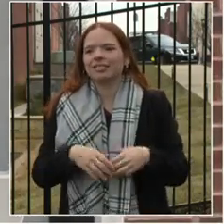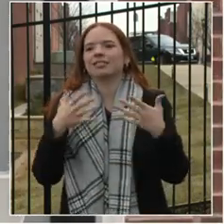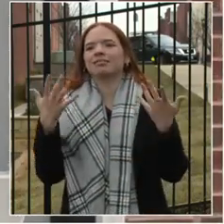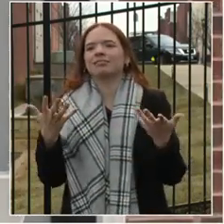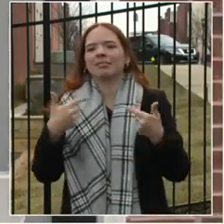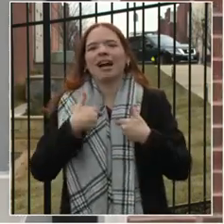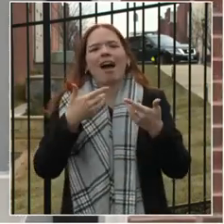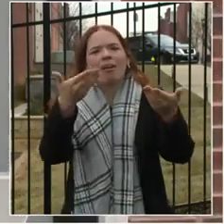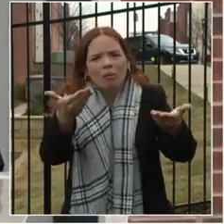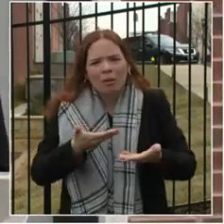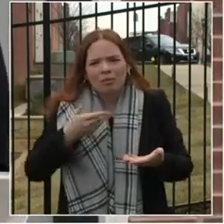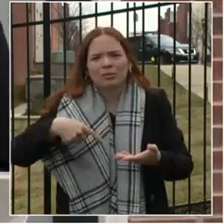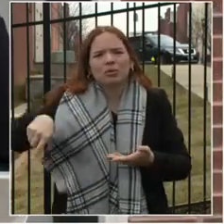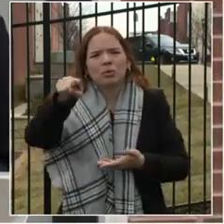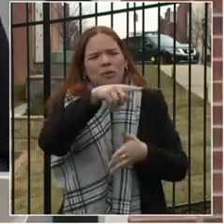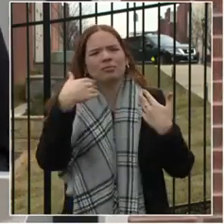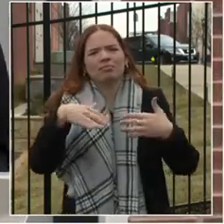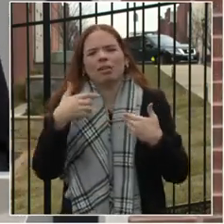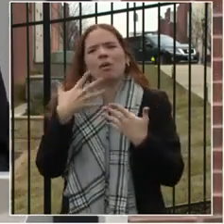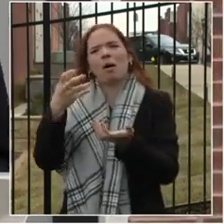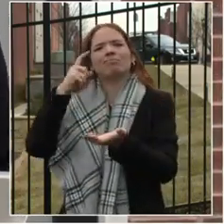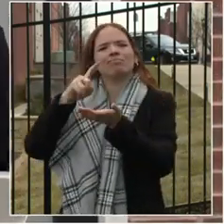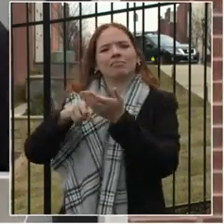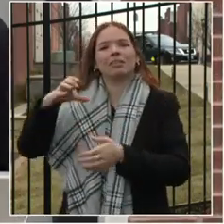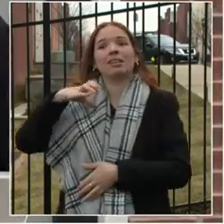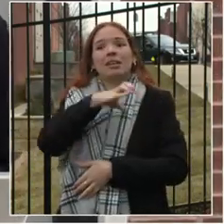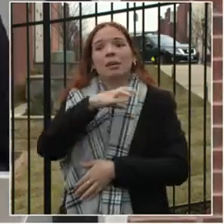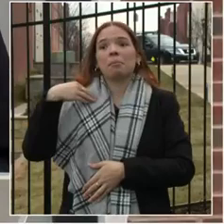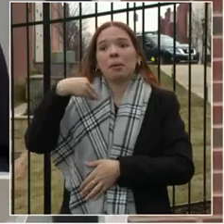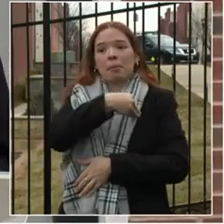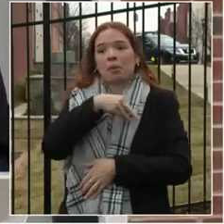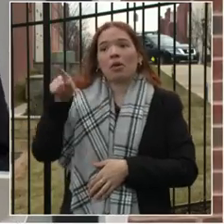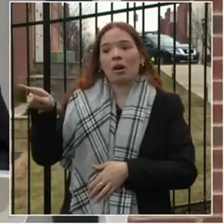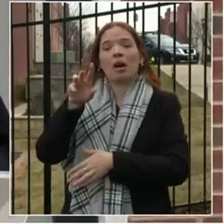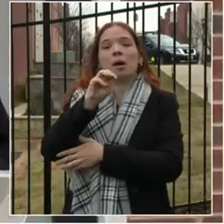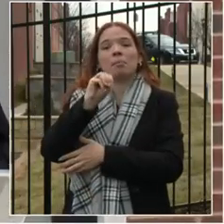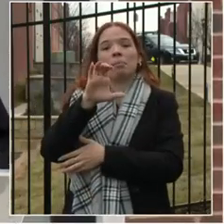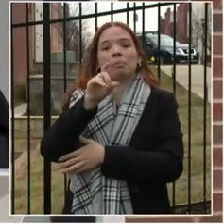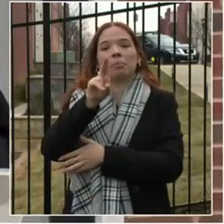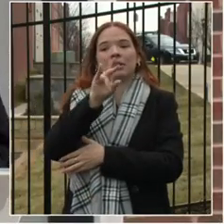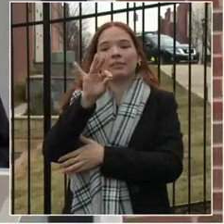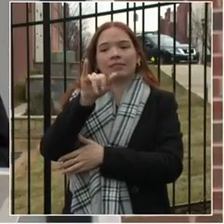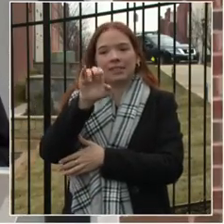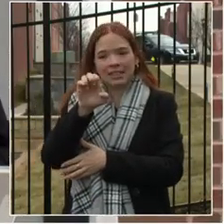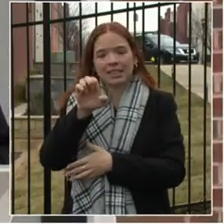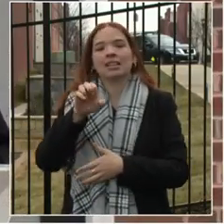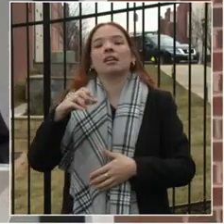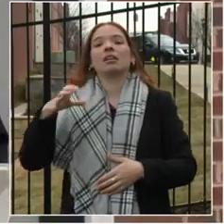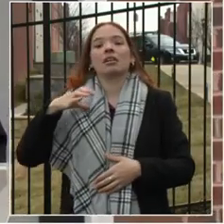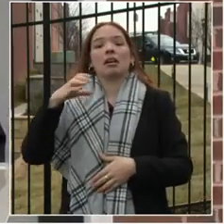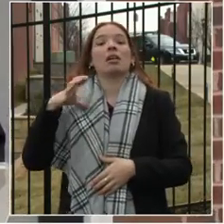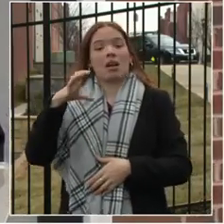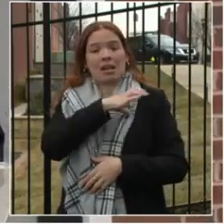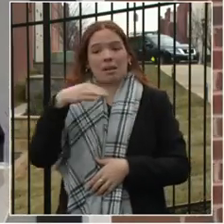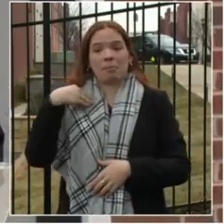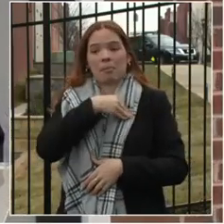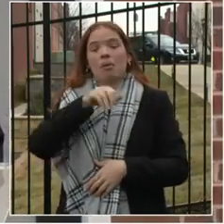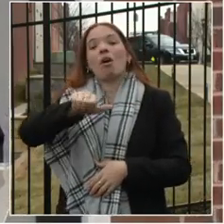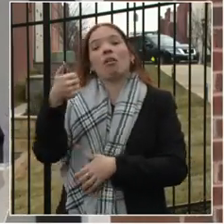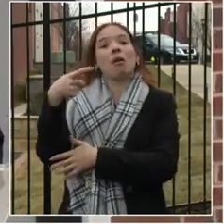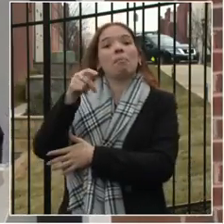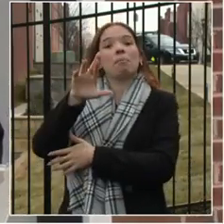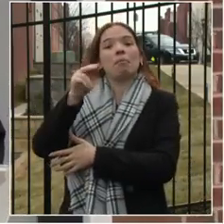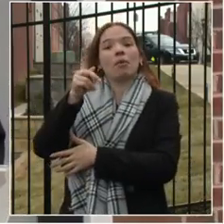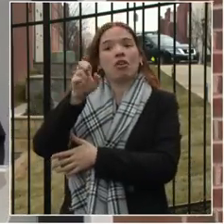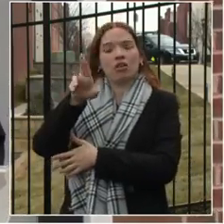you, acknowledge Councilmember McDuffie, Councilmember Parker, and also the team at